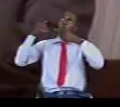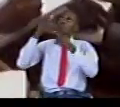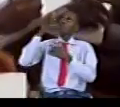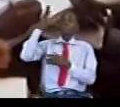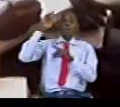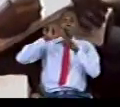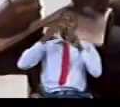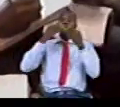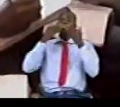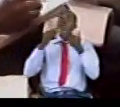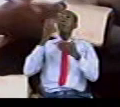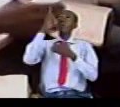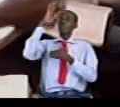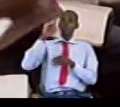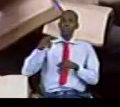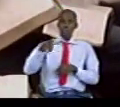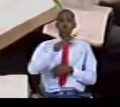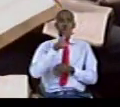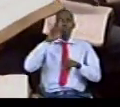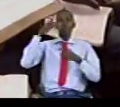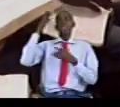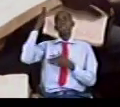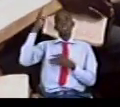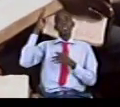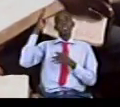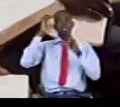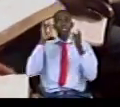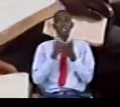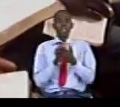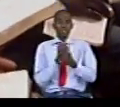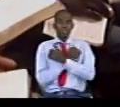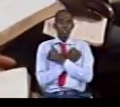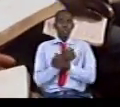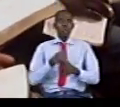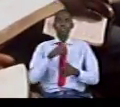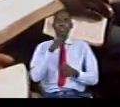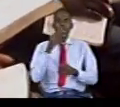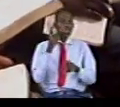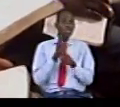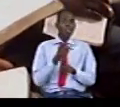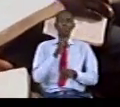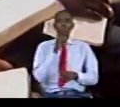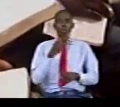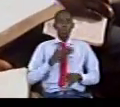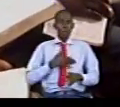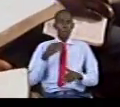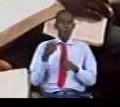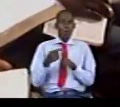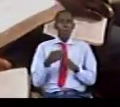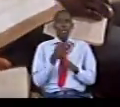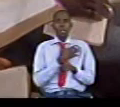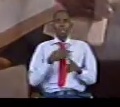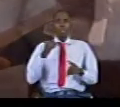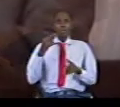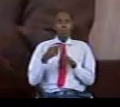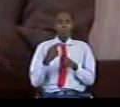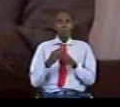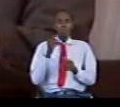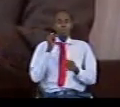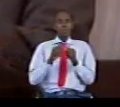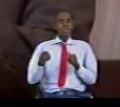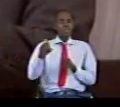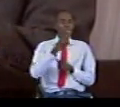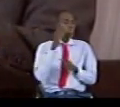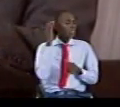you are going there. He that loveth me not, keepeth not my sayings, and the word which ye hear is